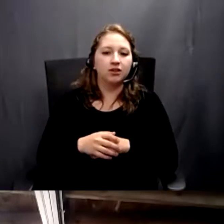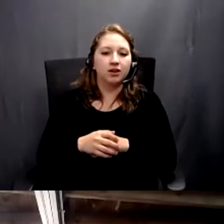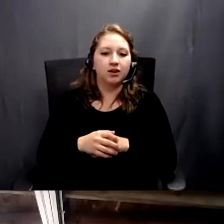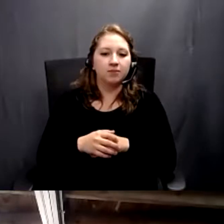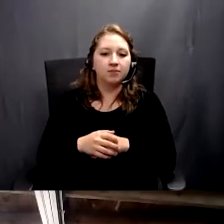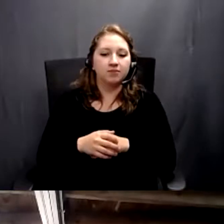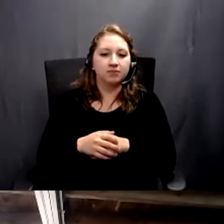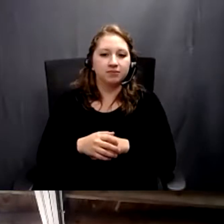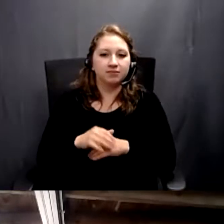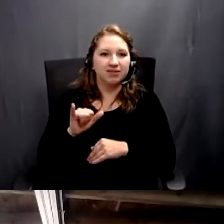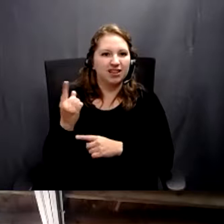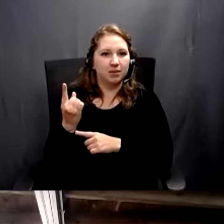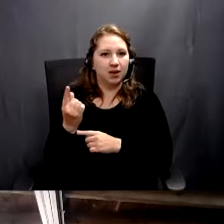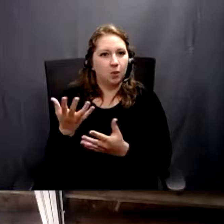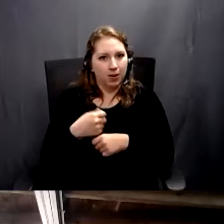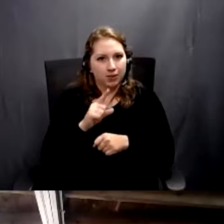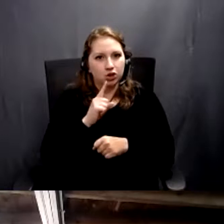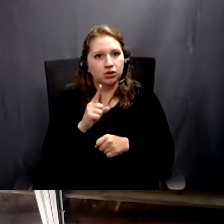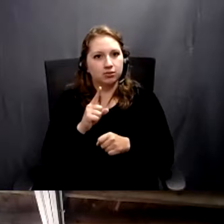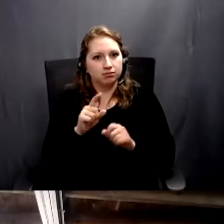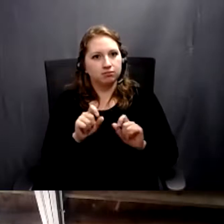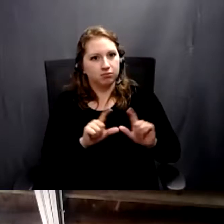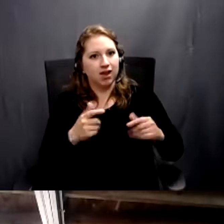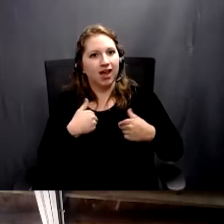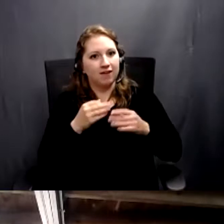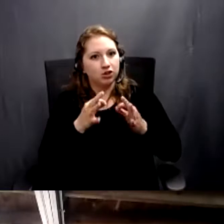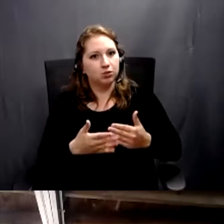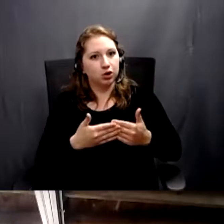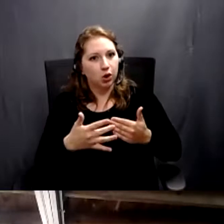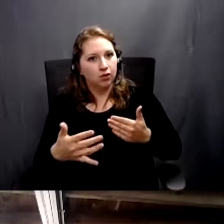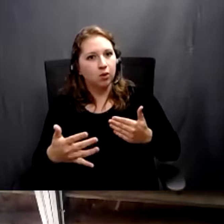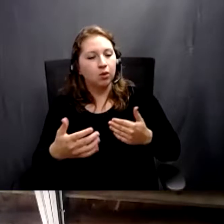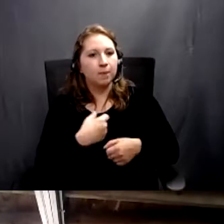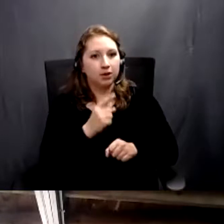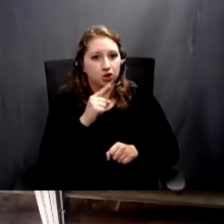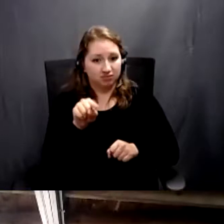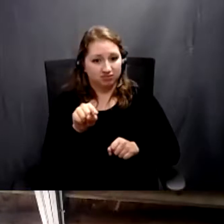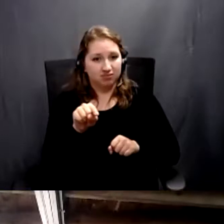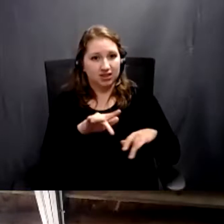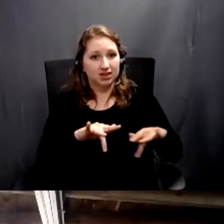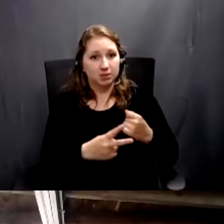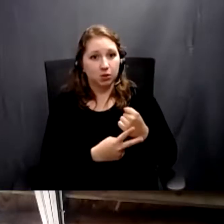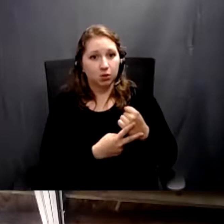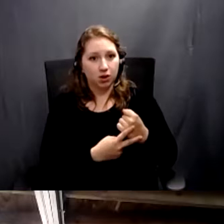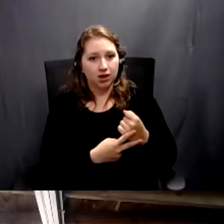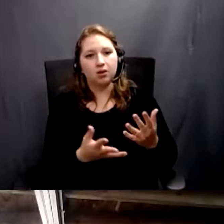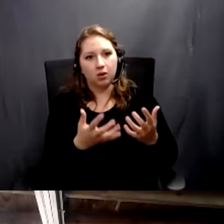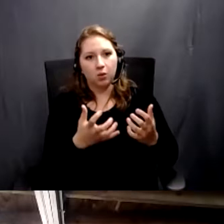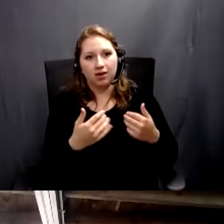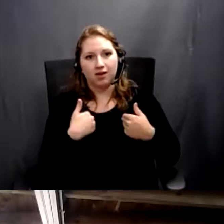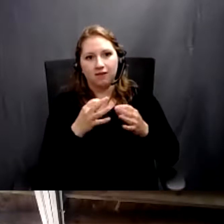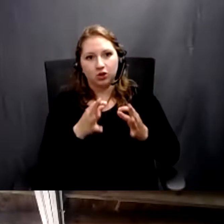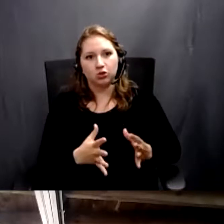That's something we just want to make sure is happening as we go forward and have these recorded as well. So much appreciation to